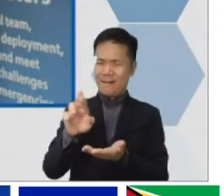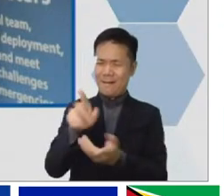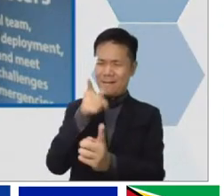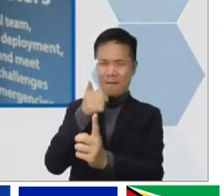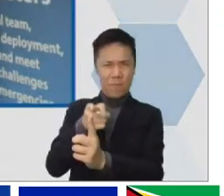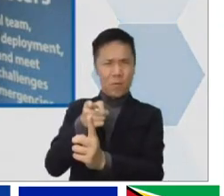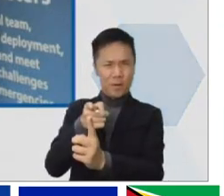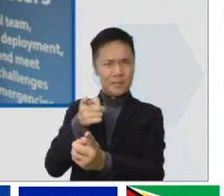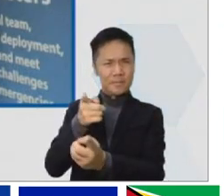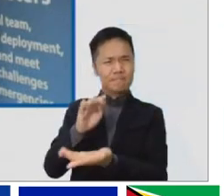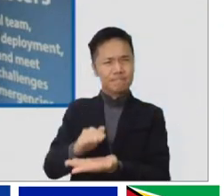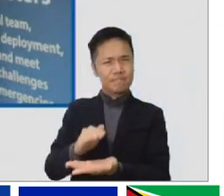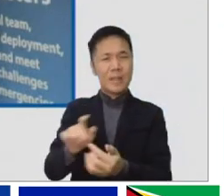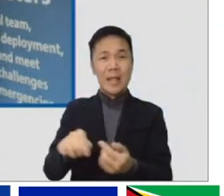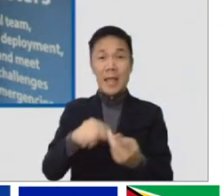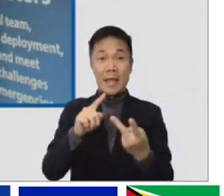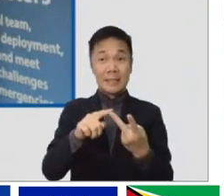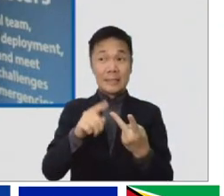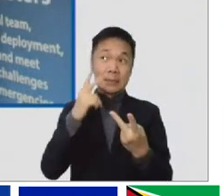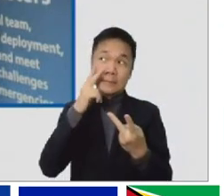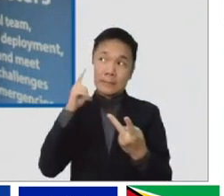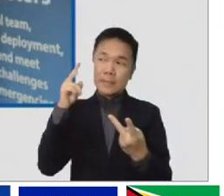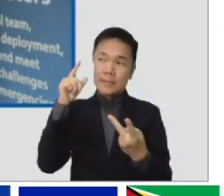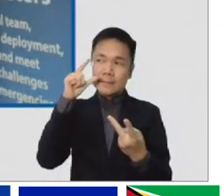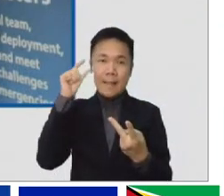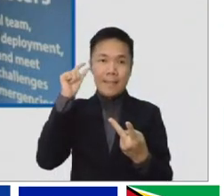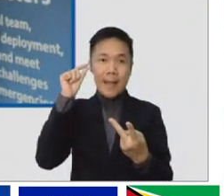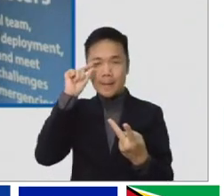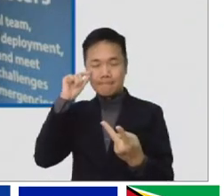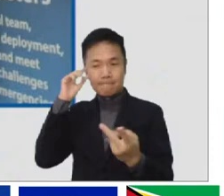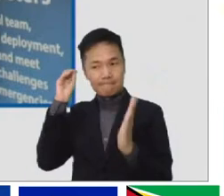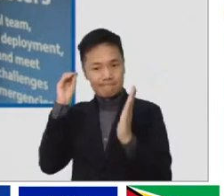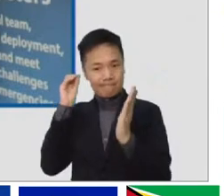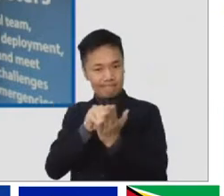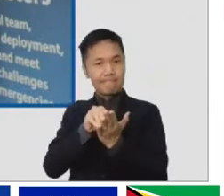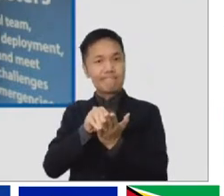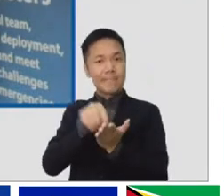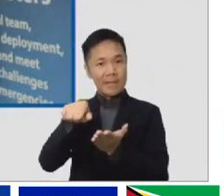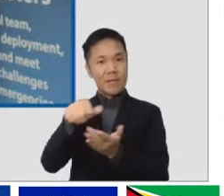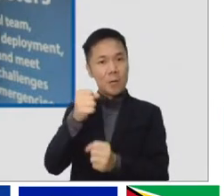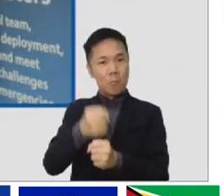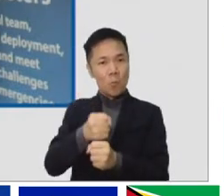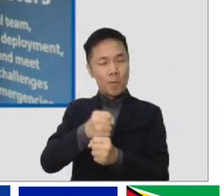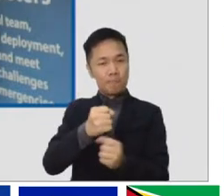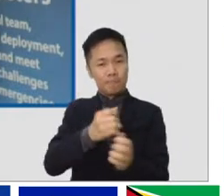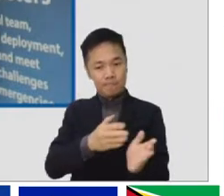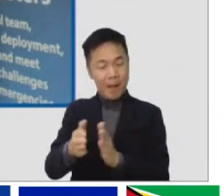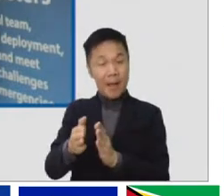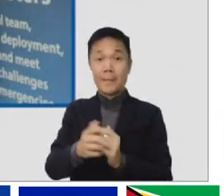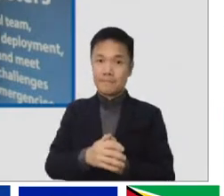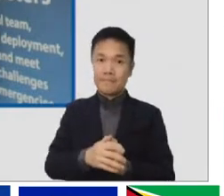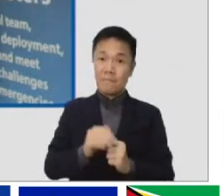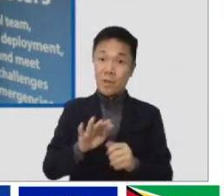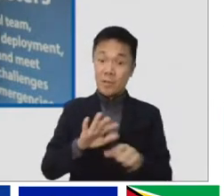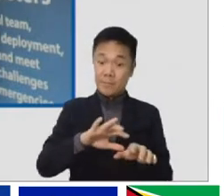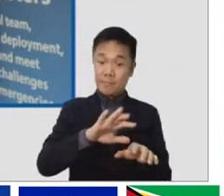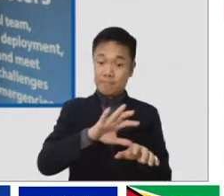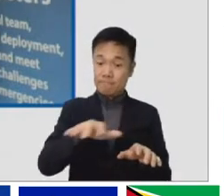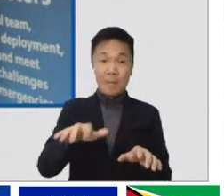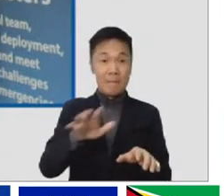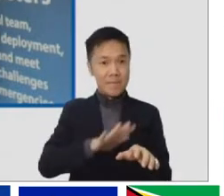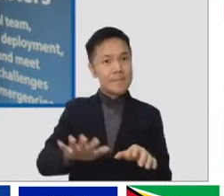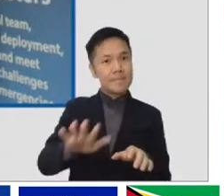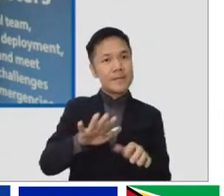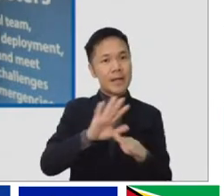Sendai framework and other indicators in the region, mainly related to the governance and